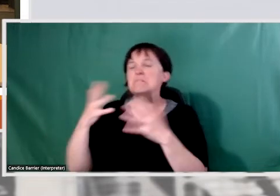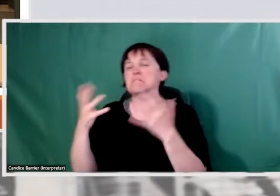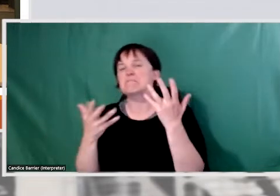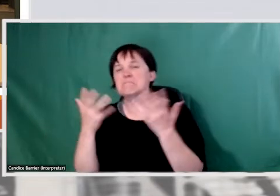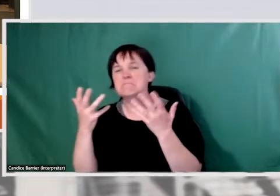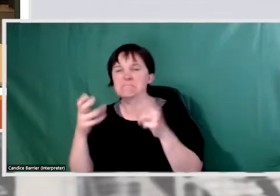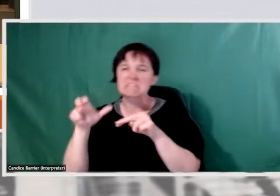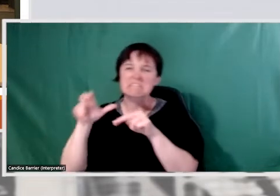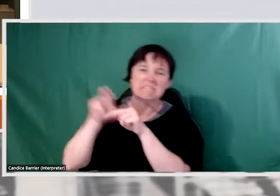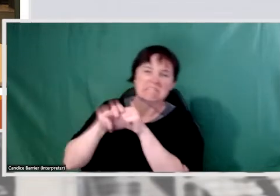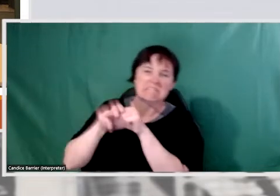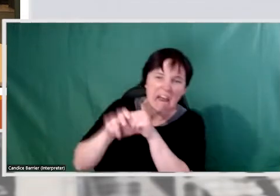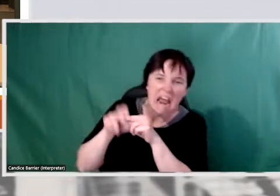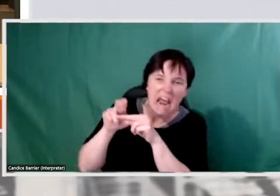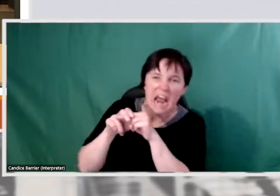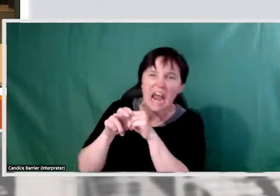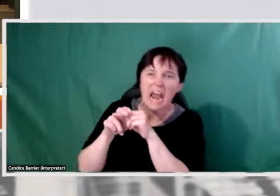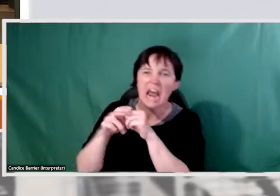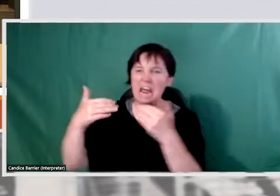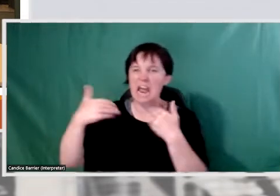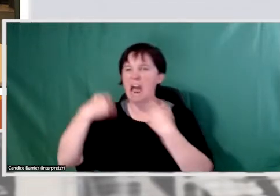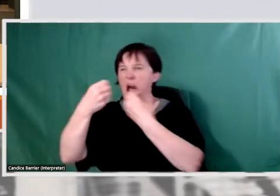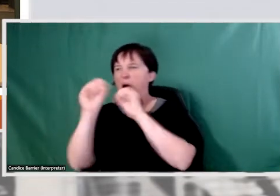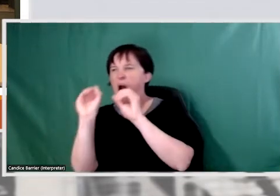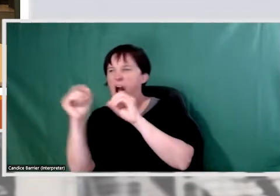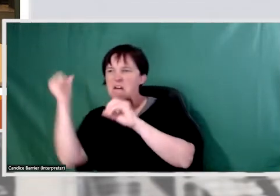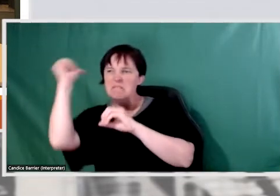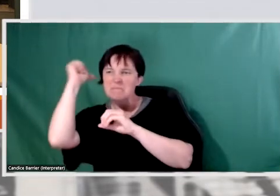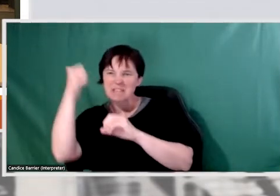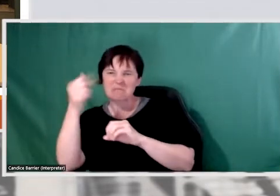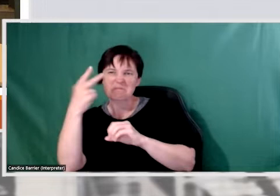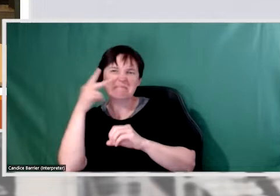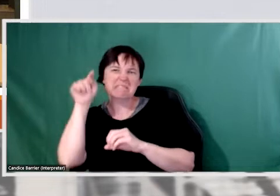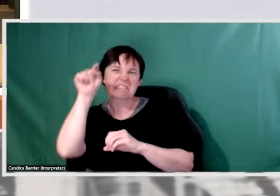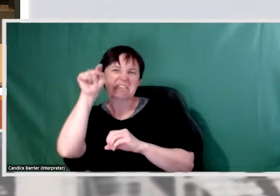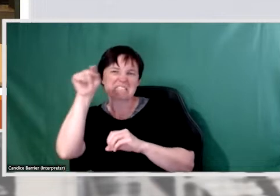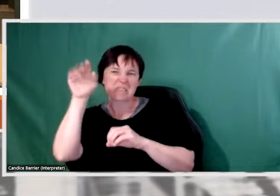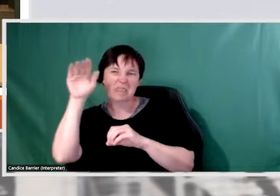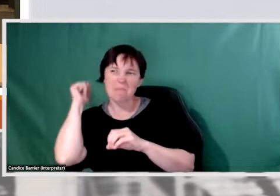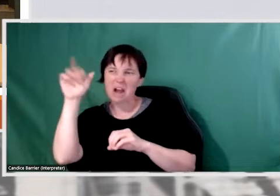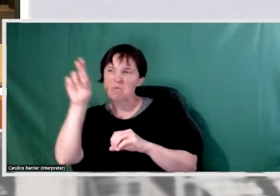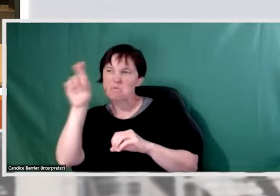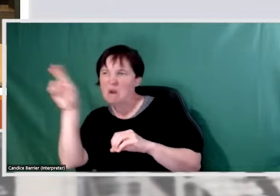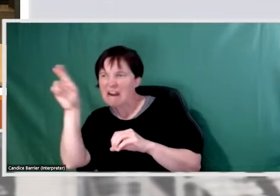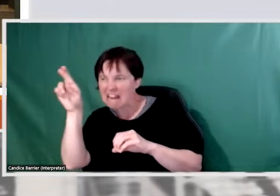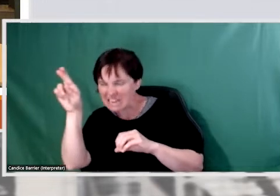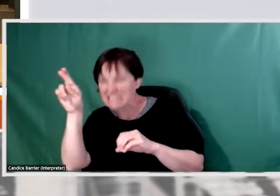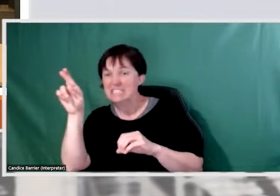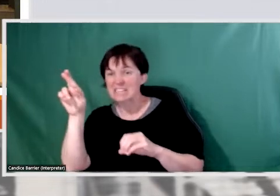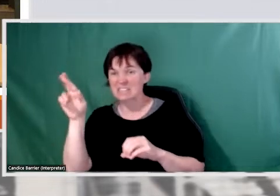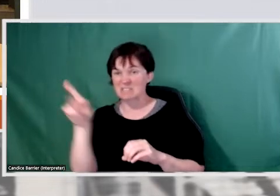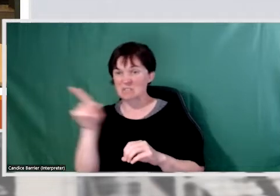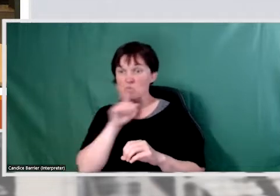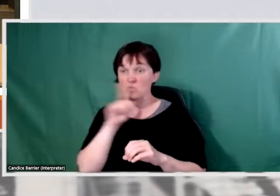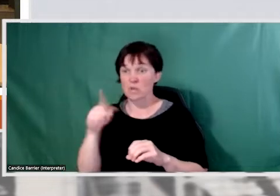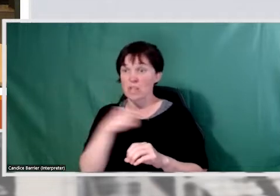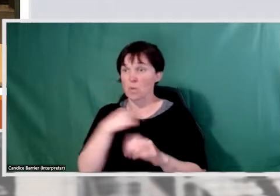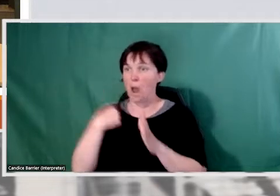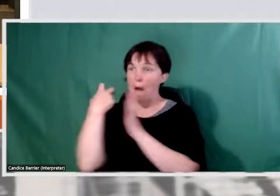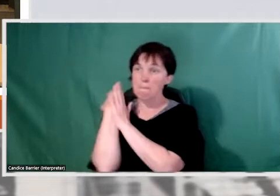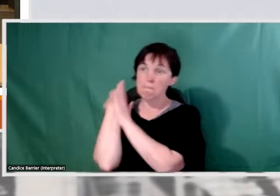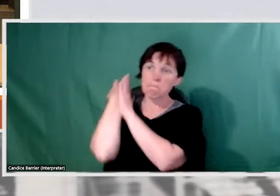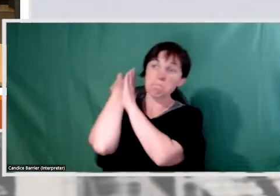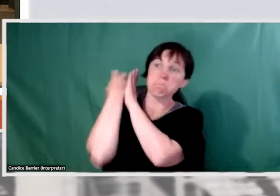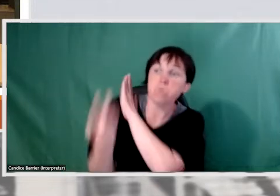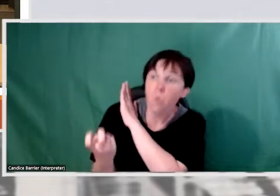some chairs. There was an office in the back. You can kind of see highlighted in the back right. And so really we kind of took a deep dive with our Parks and